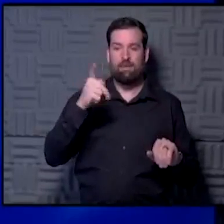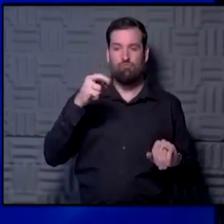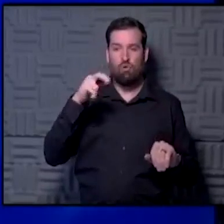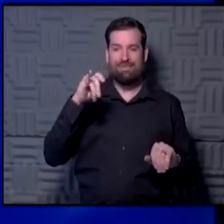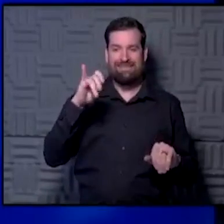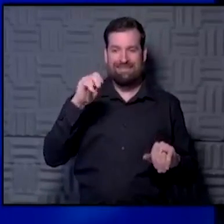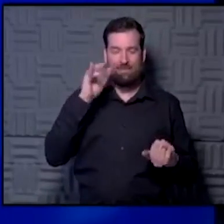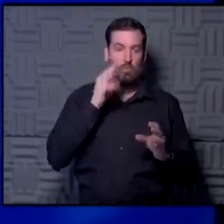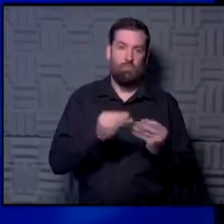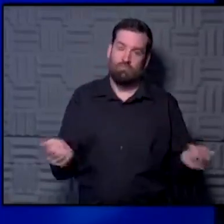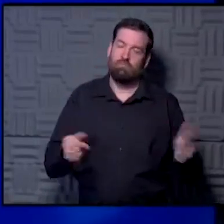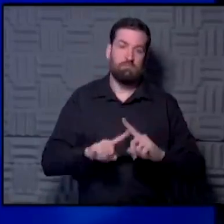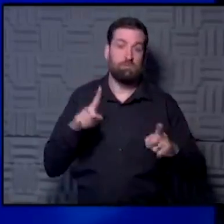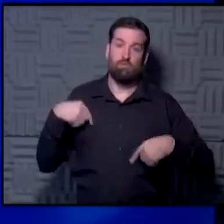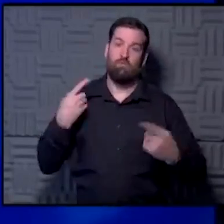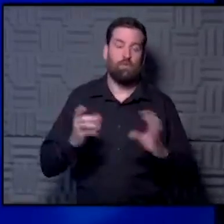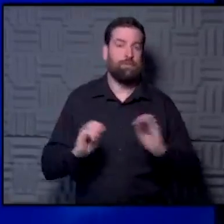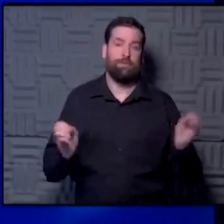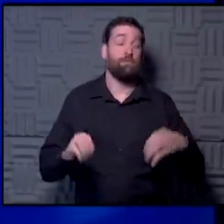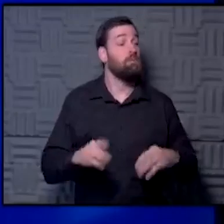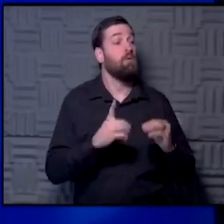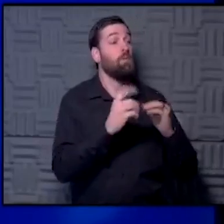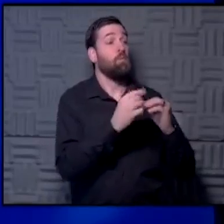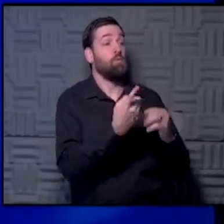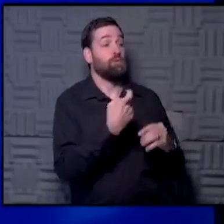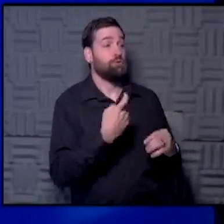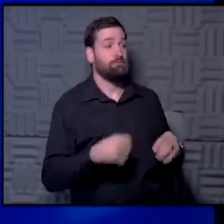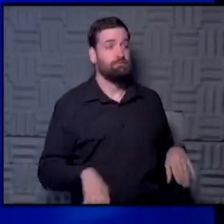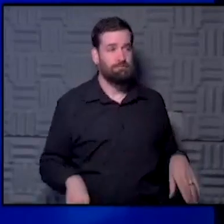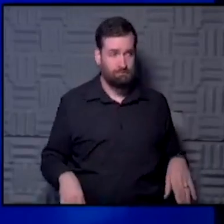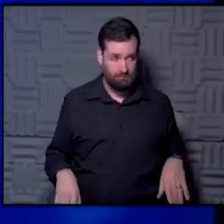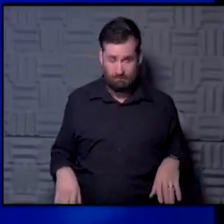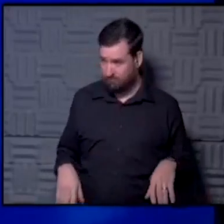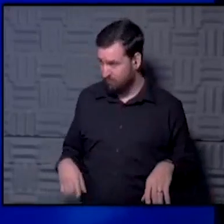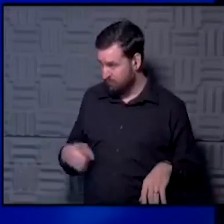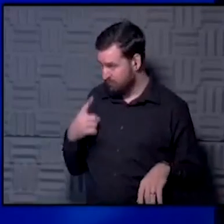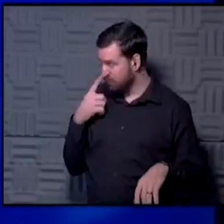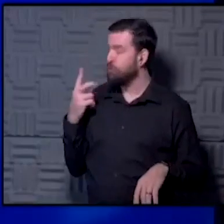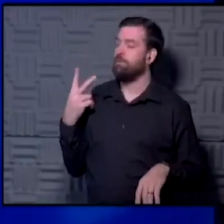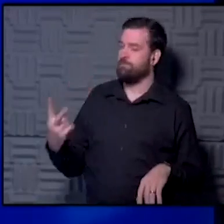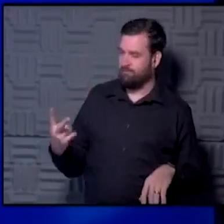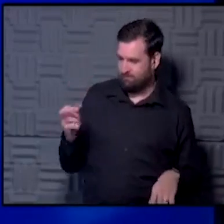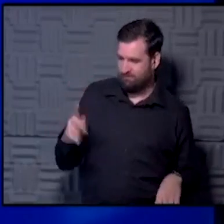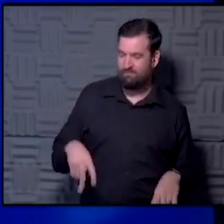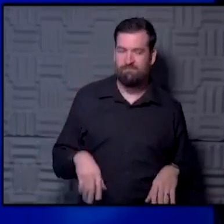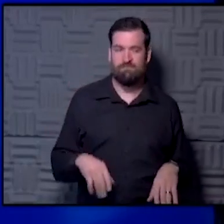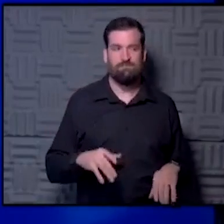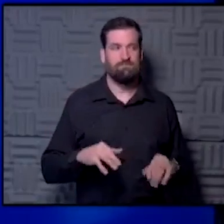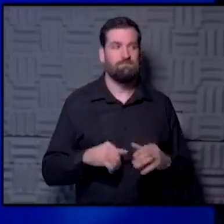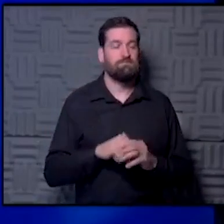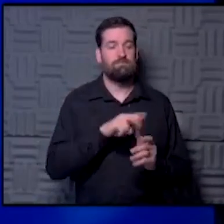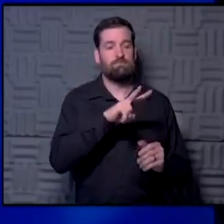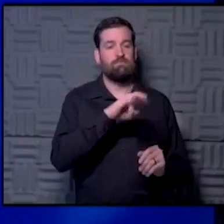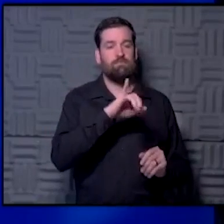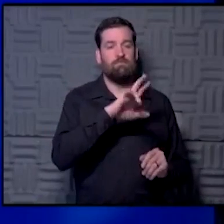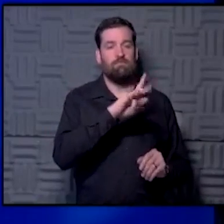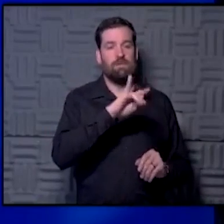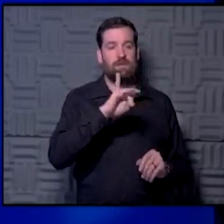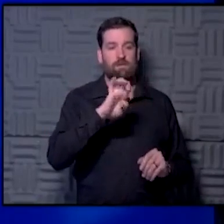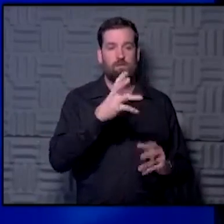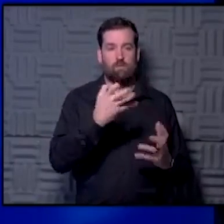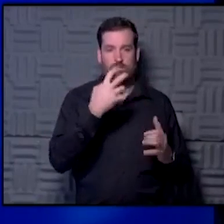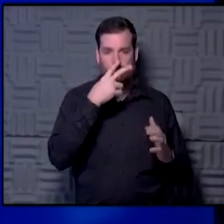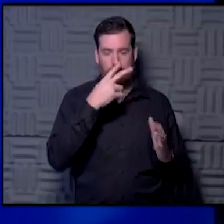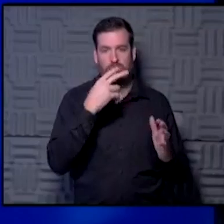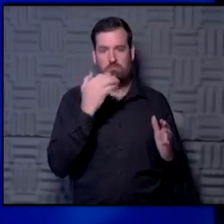far, not so much. All right, time for one more question. Well, can we? Two. Okay. Vicki wants to know, she